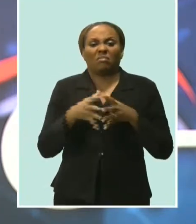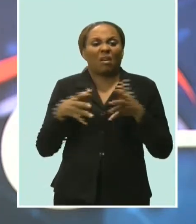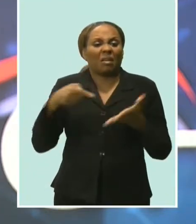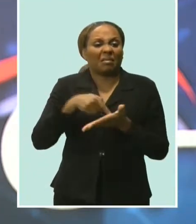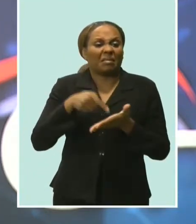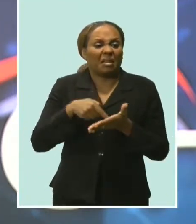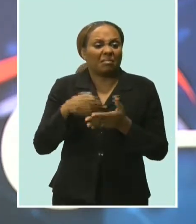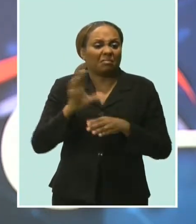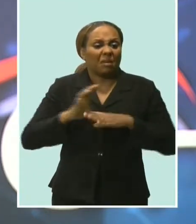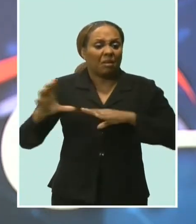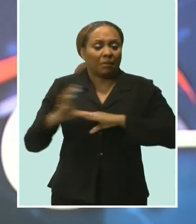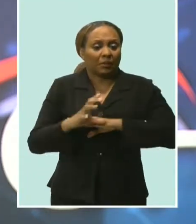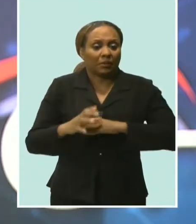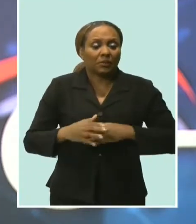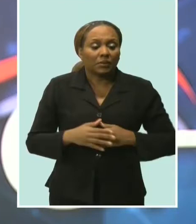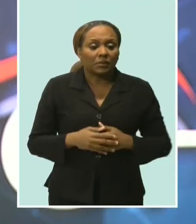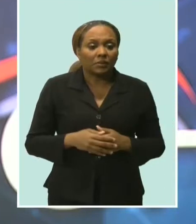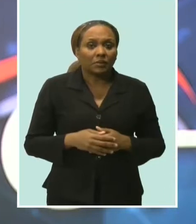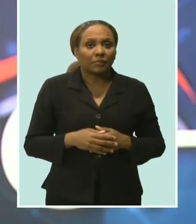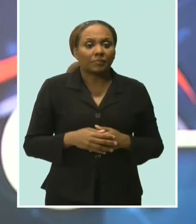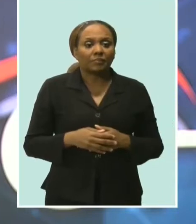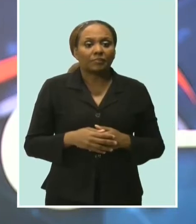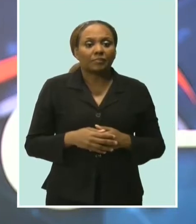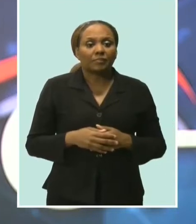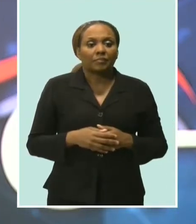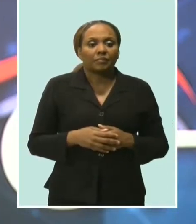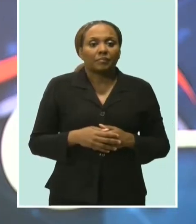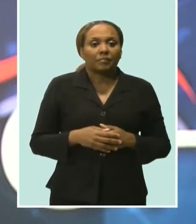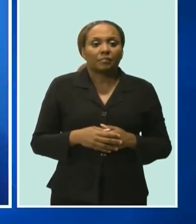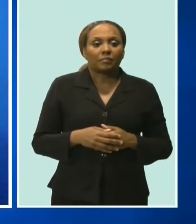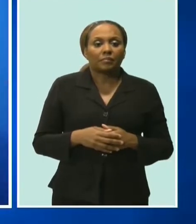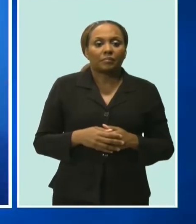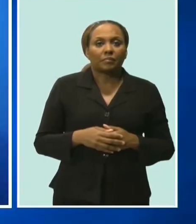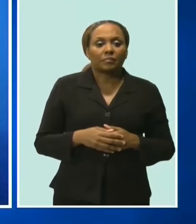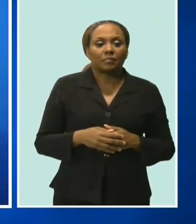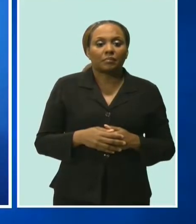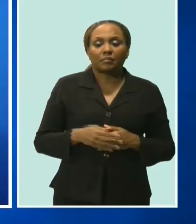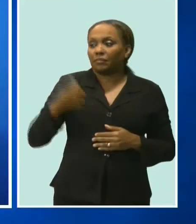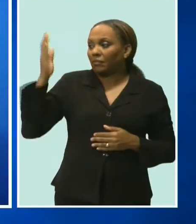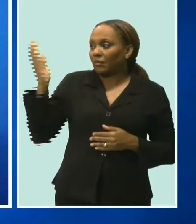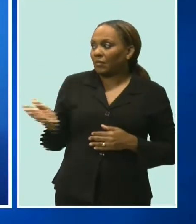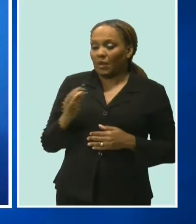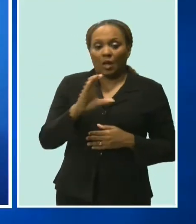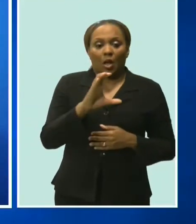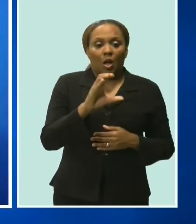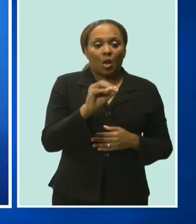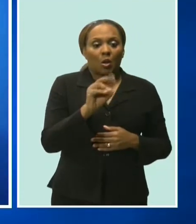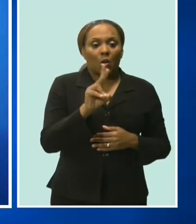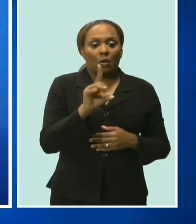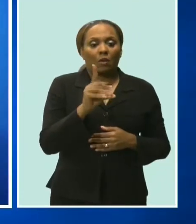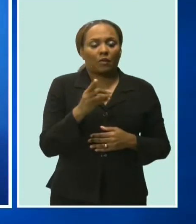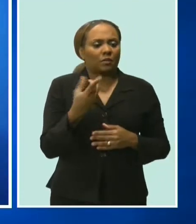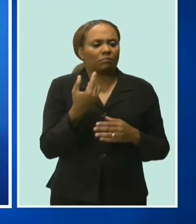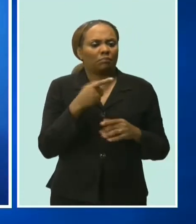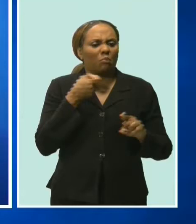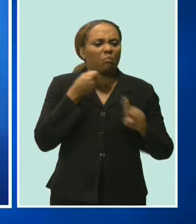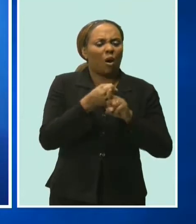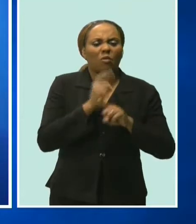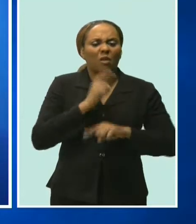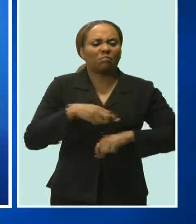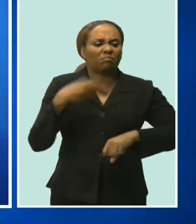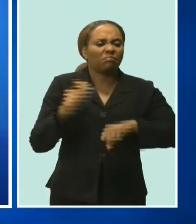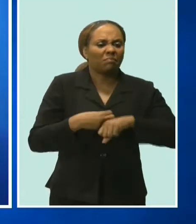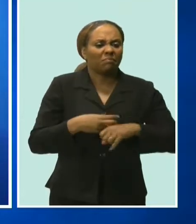regions. Gone into the COVID pandemic, it's become exceptionally difficult for a lot of